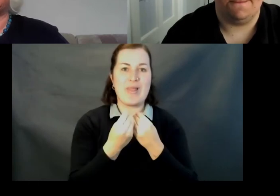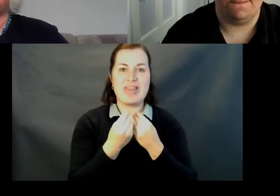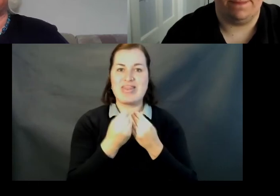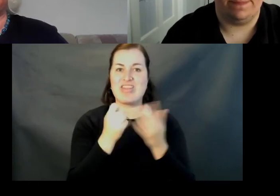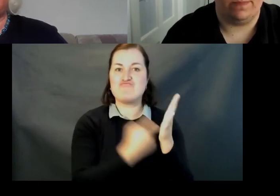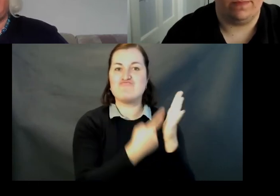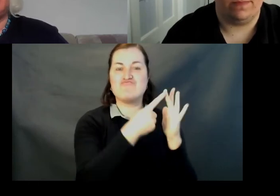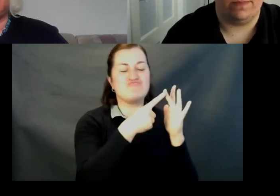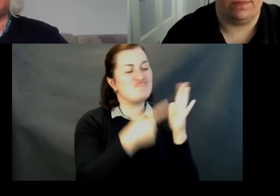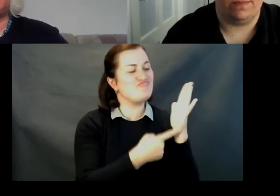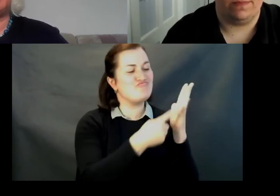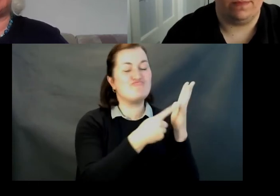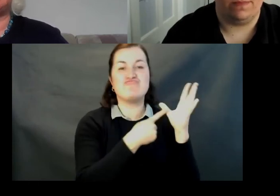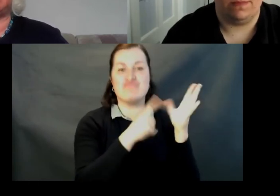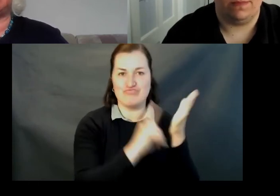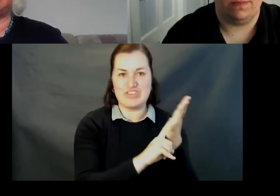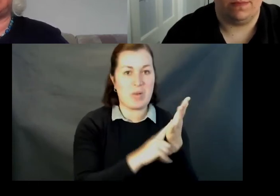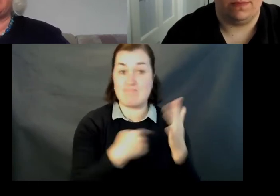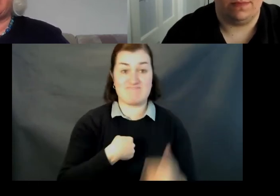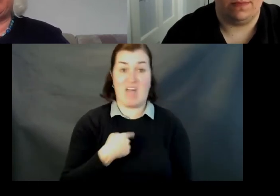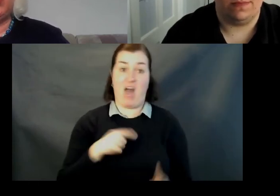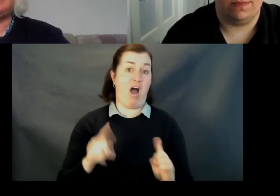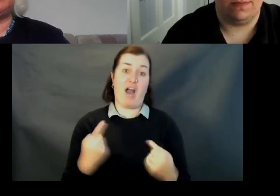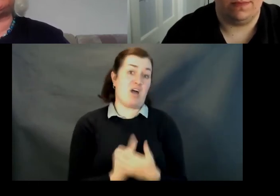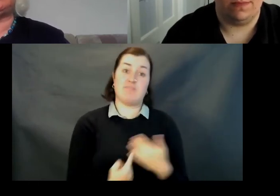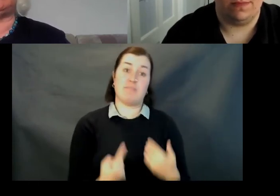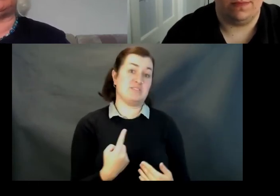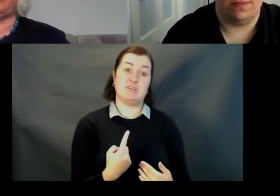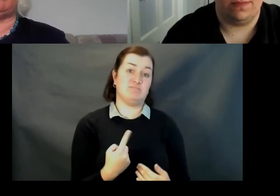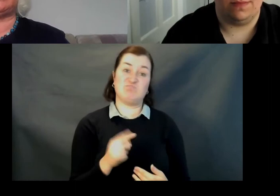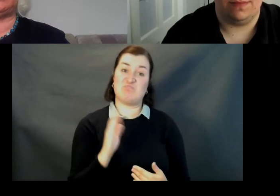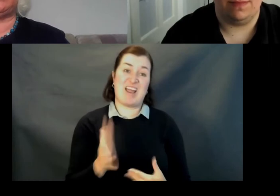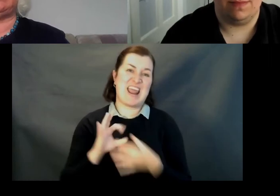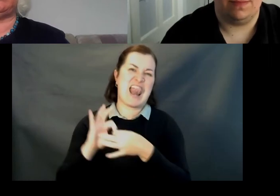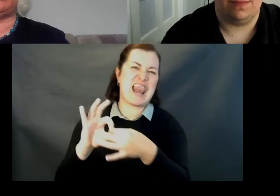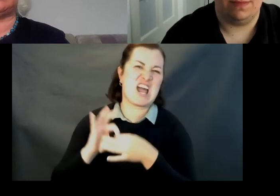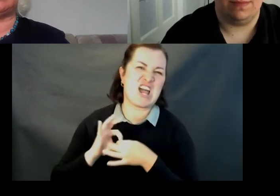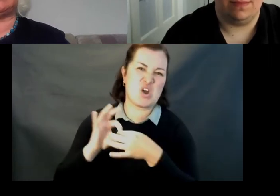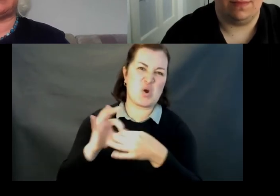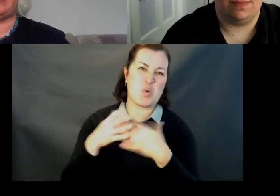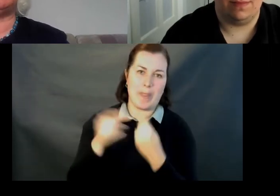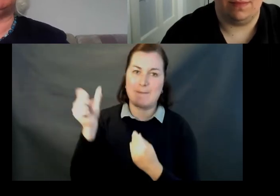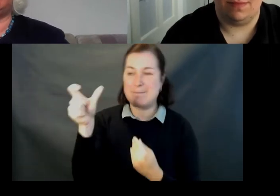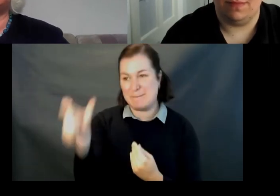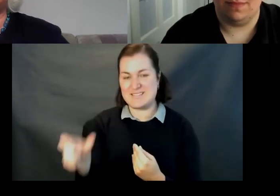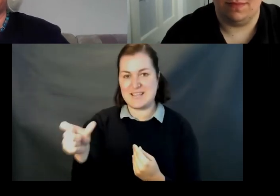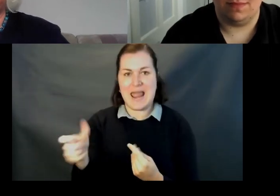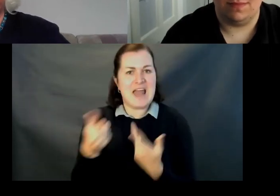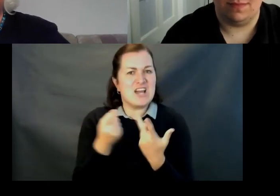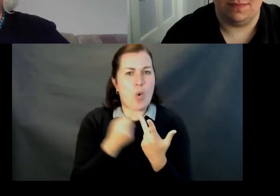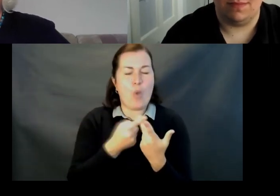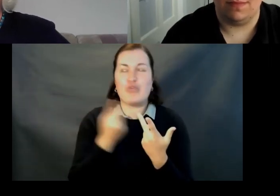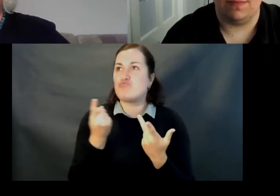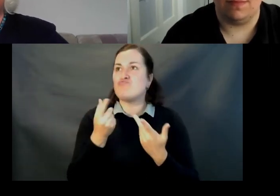need help from a creative, and she was fantastic. I would need to do prior research for Indian audiences and not for